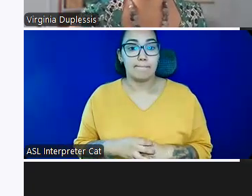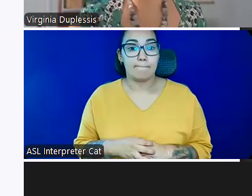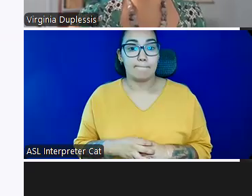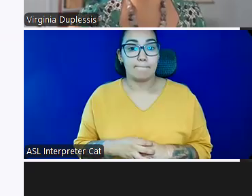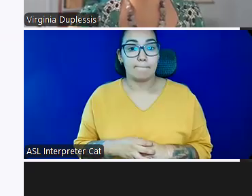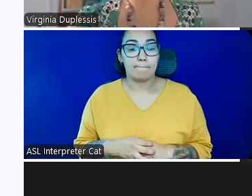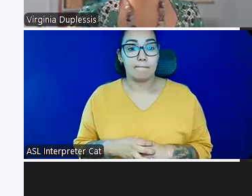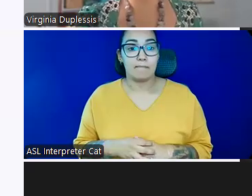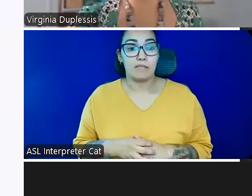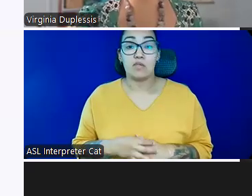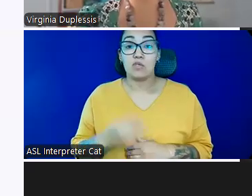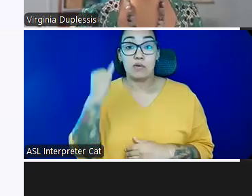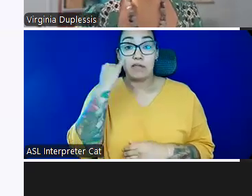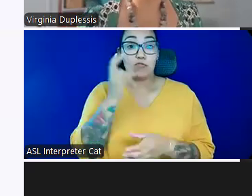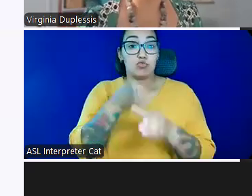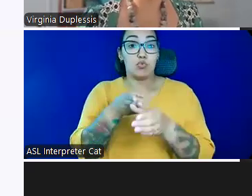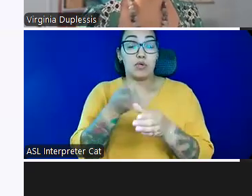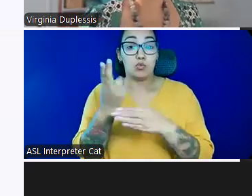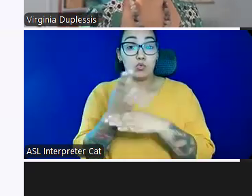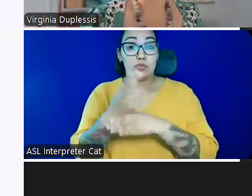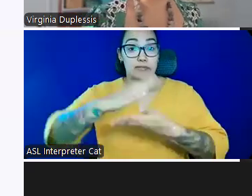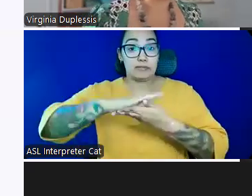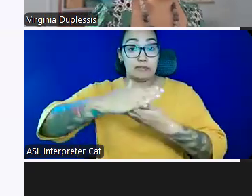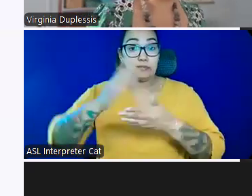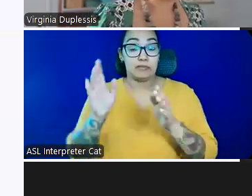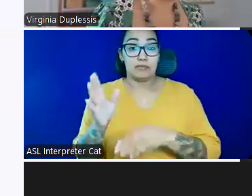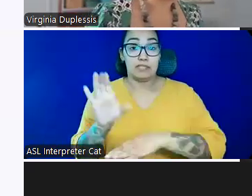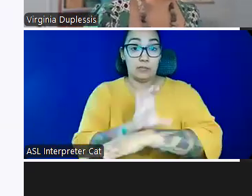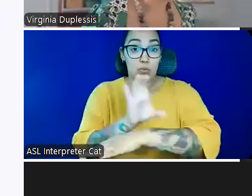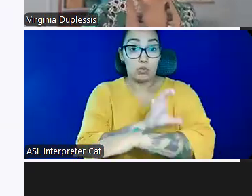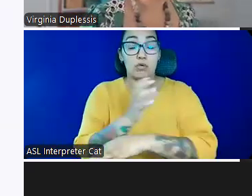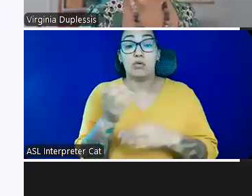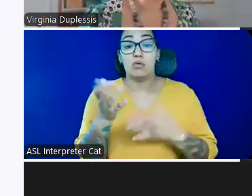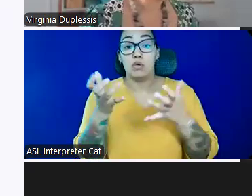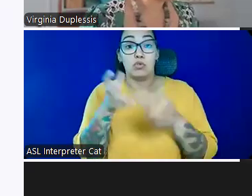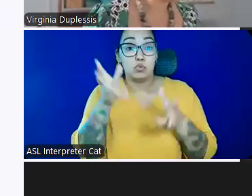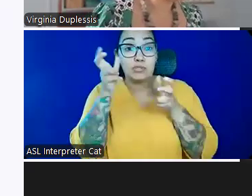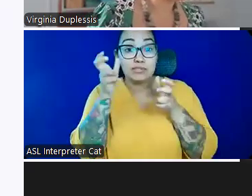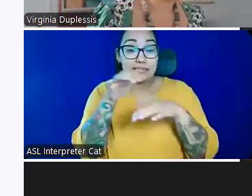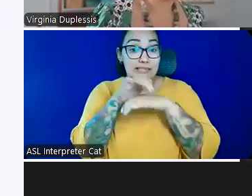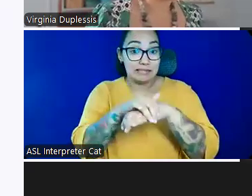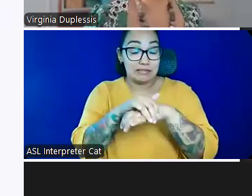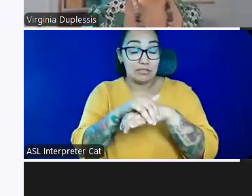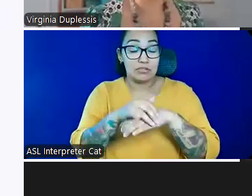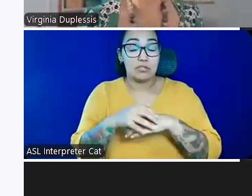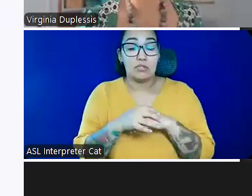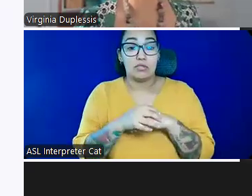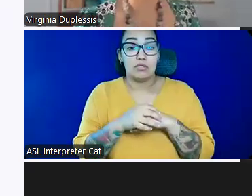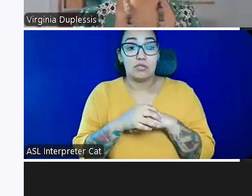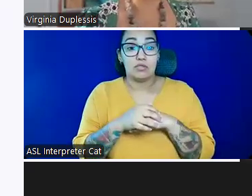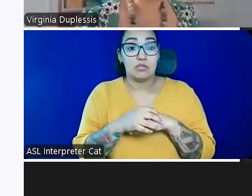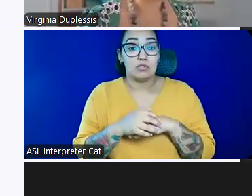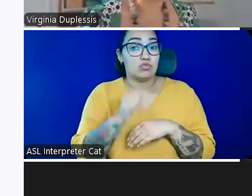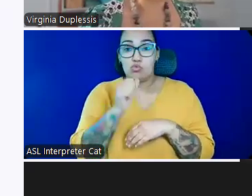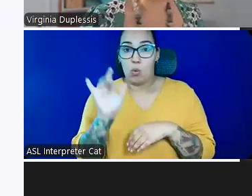All right, so if you're joining through a computer and you wish to listen in English, you may not do the